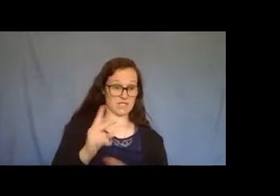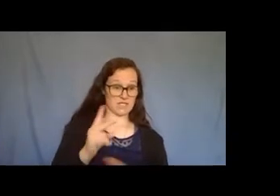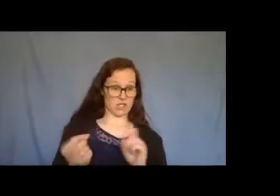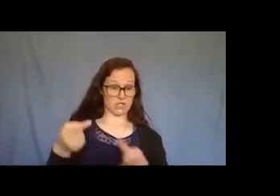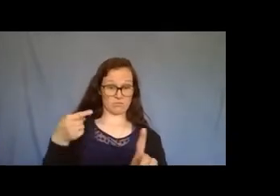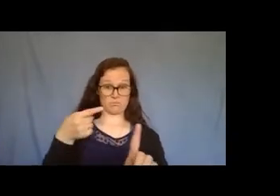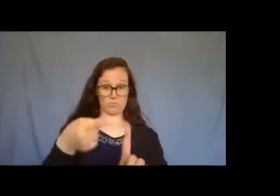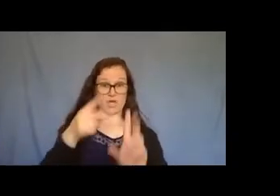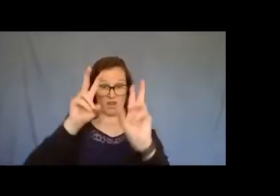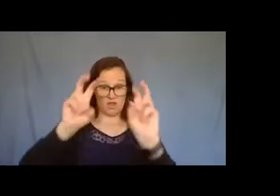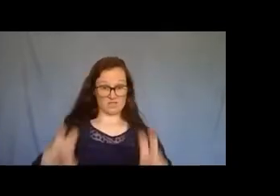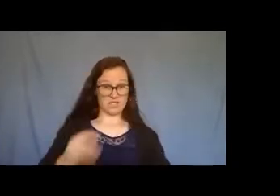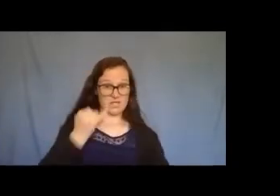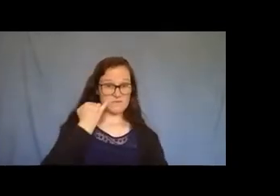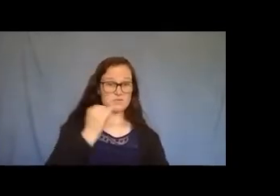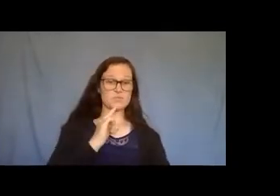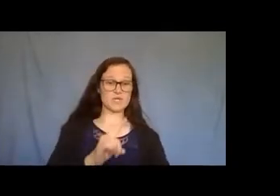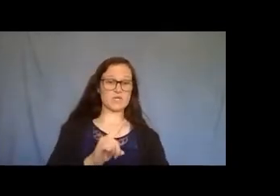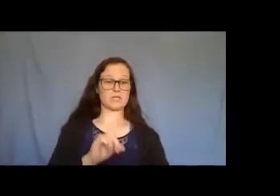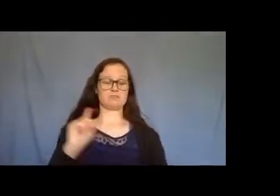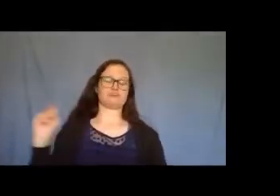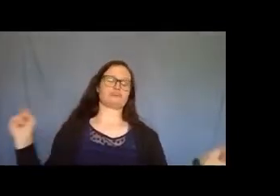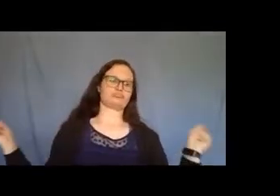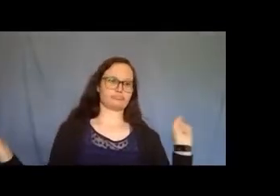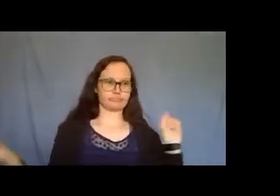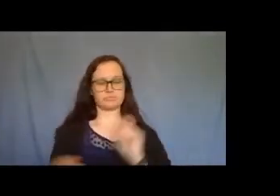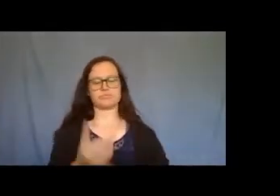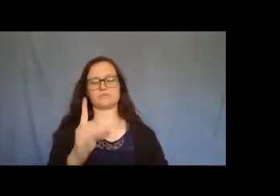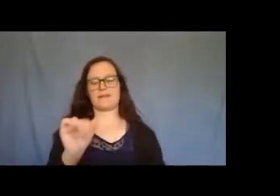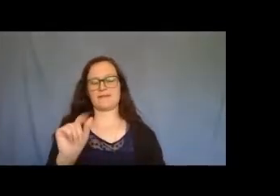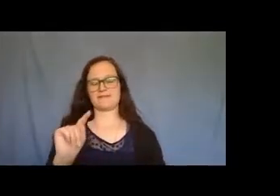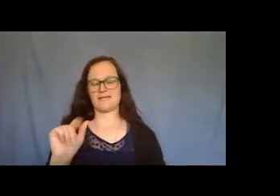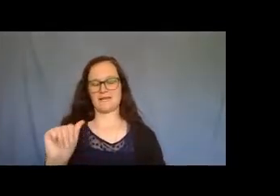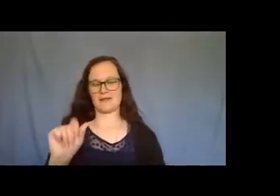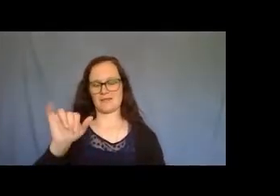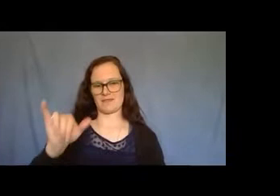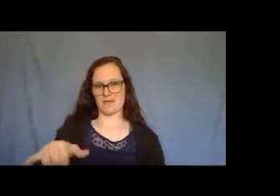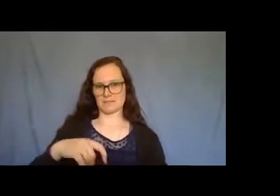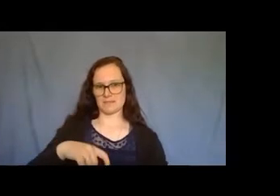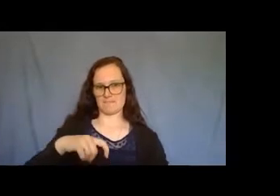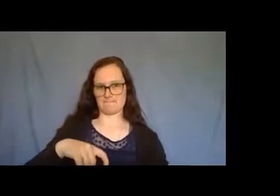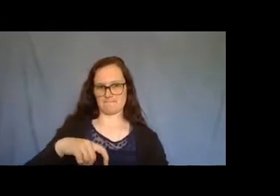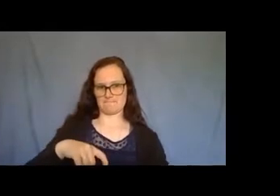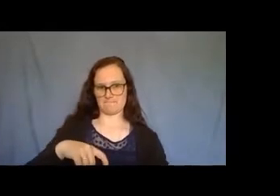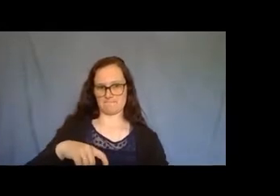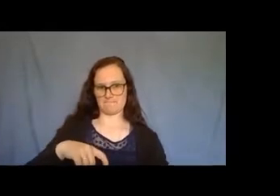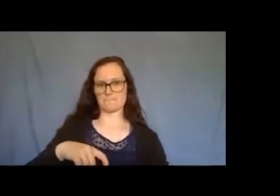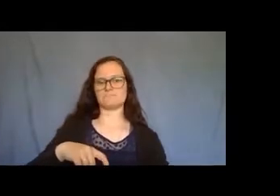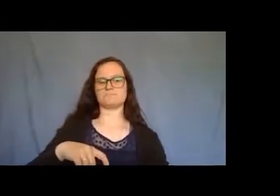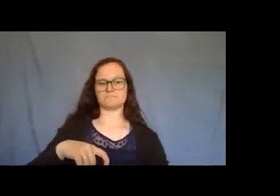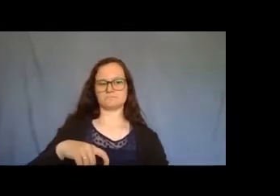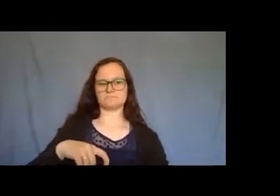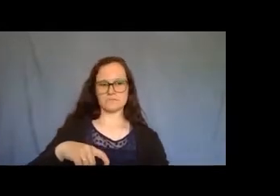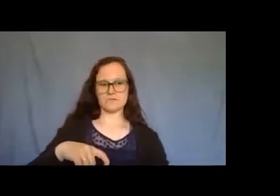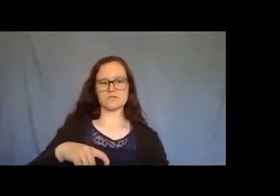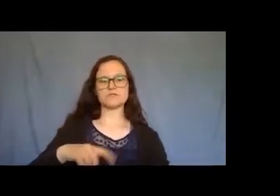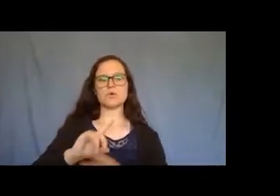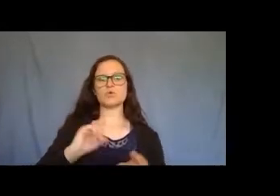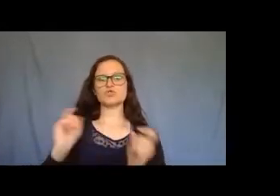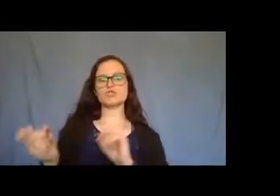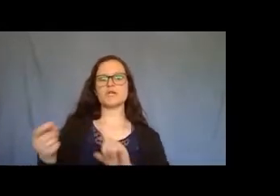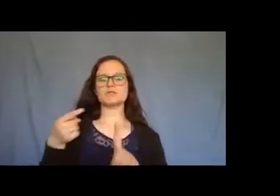any significant changes in the data set over that time. So the change point analysis uses a